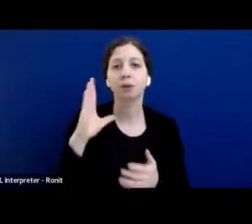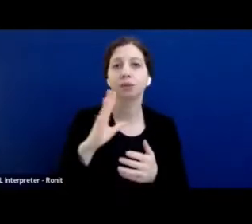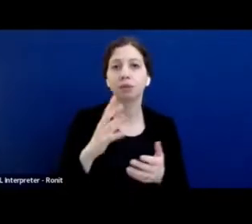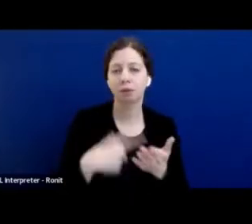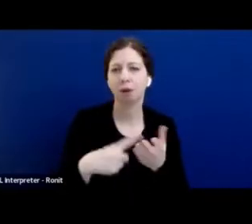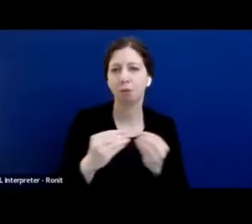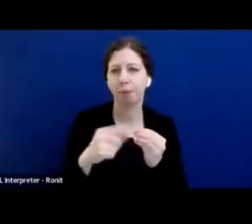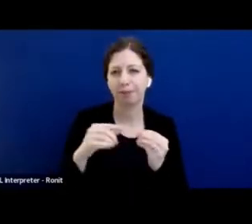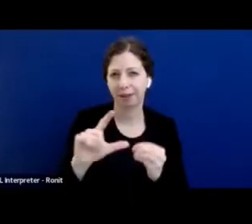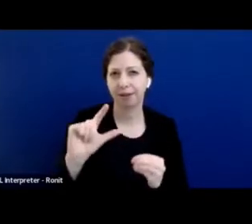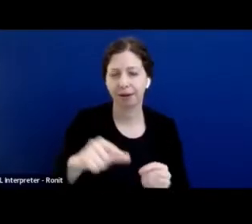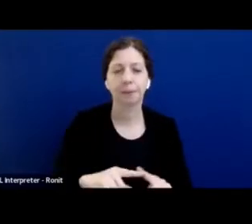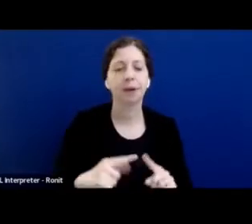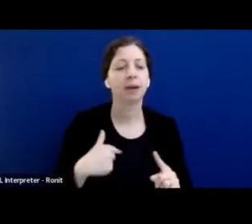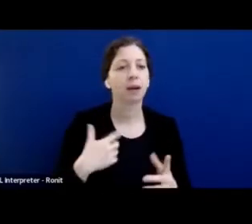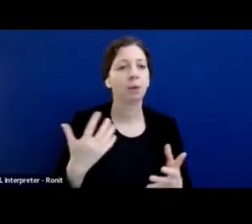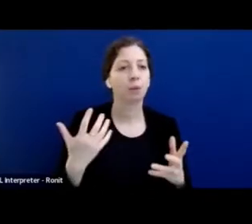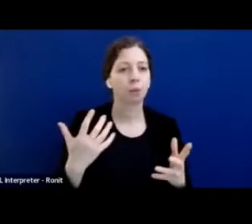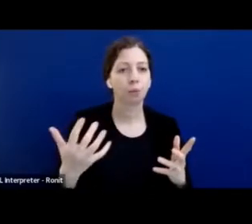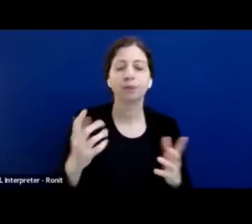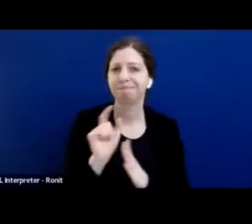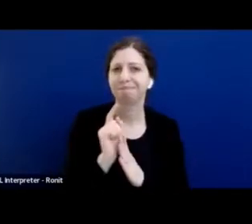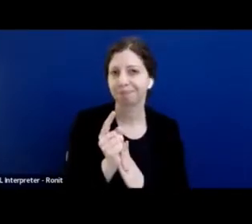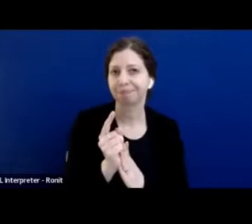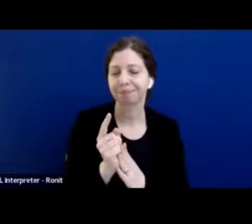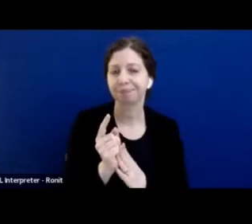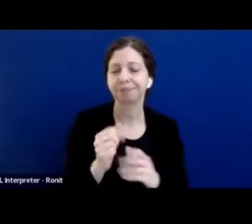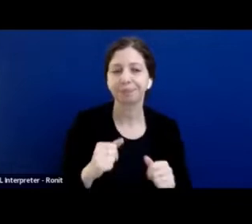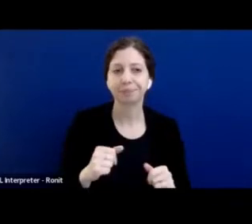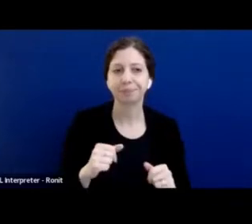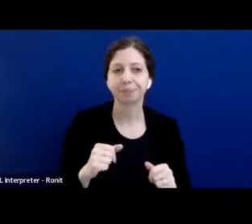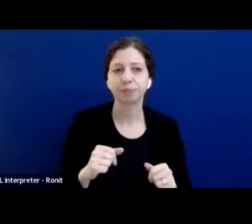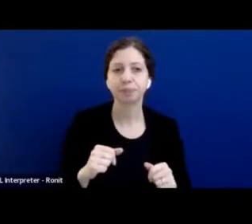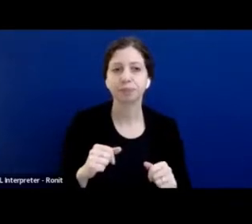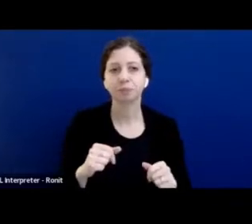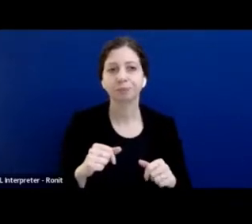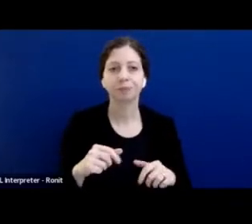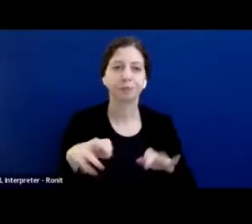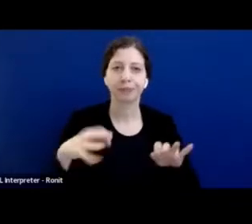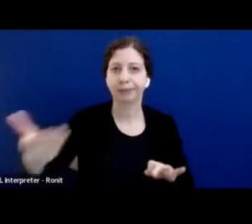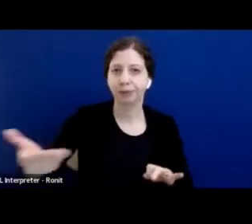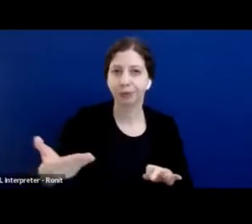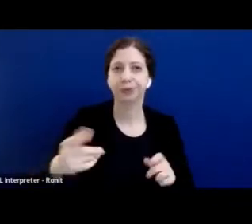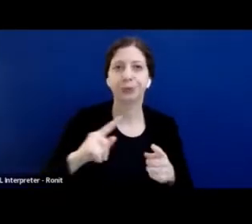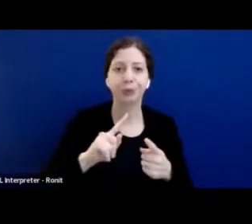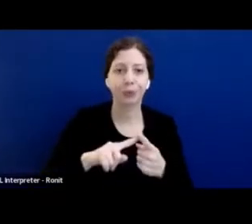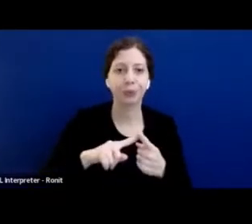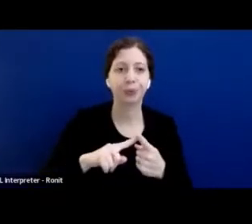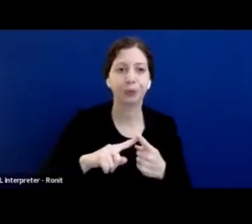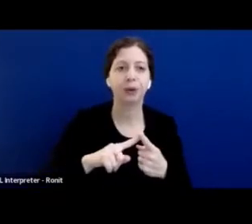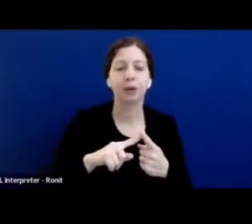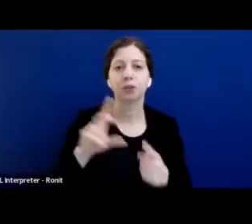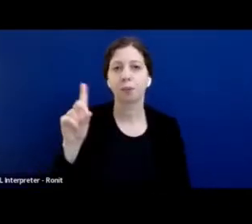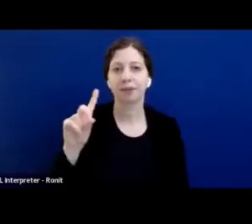about that later, but I did just want to take just a minute as we get started, just to kind of introduce you to the domestic